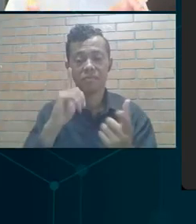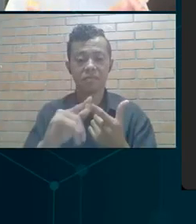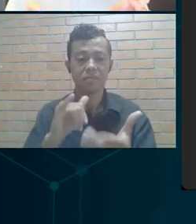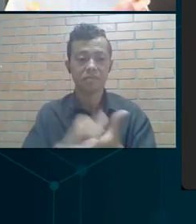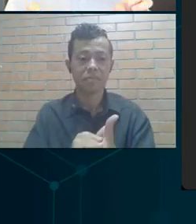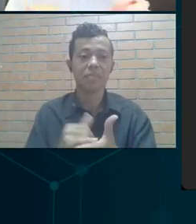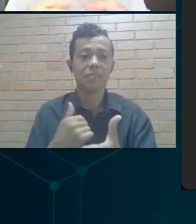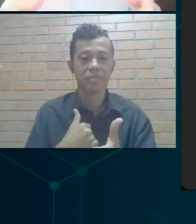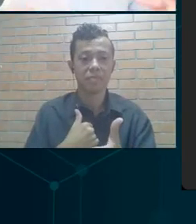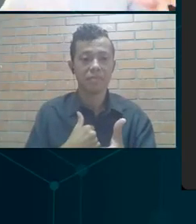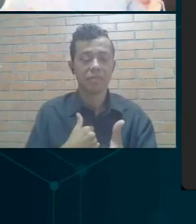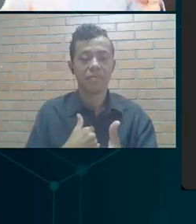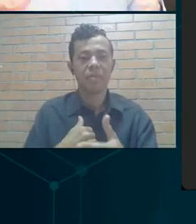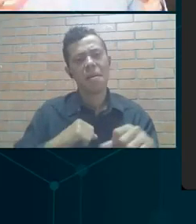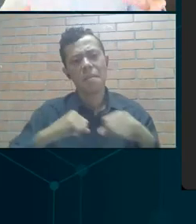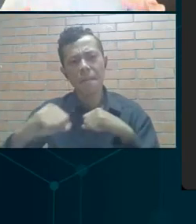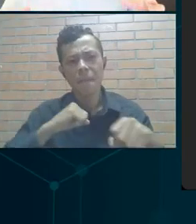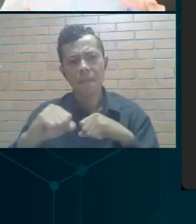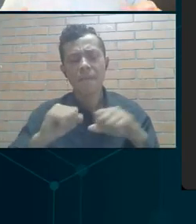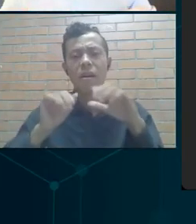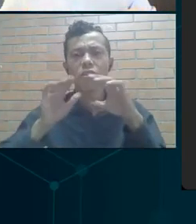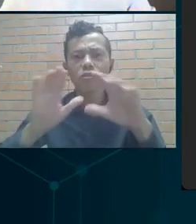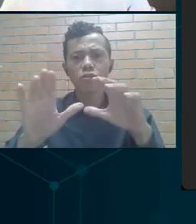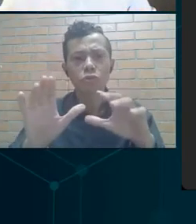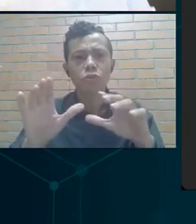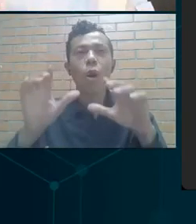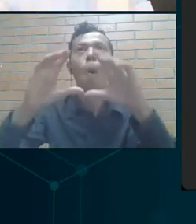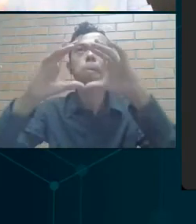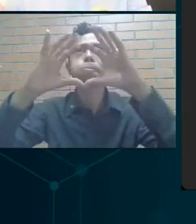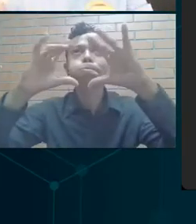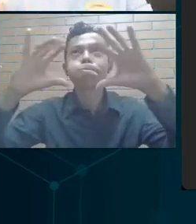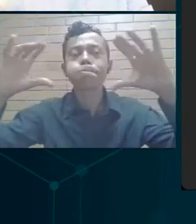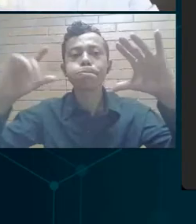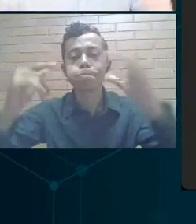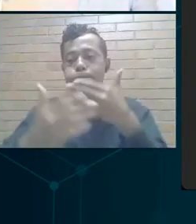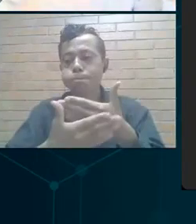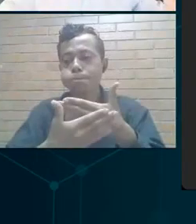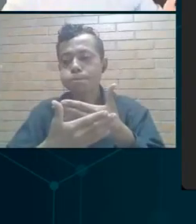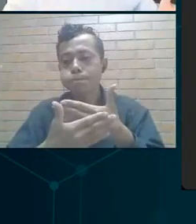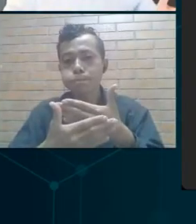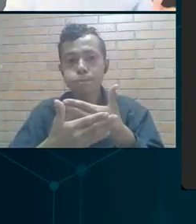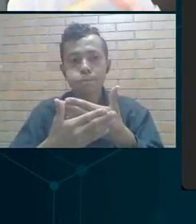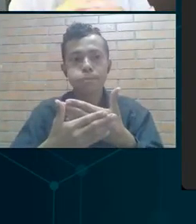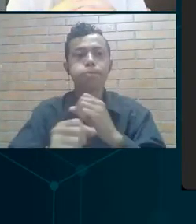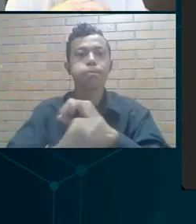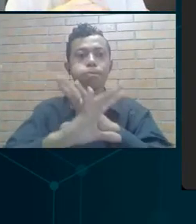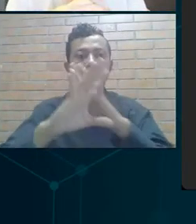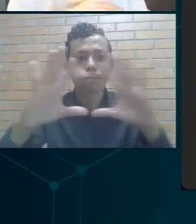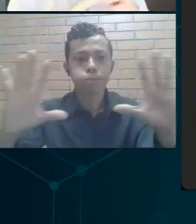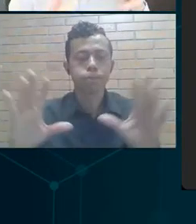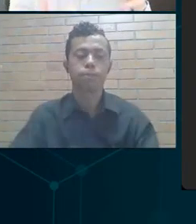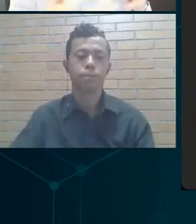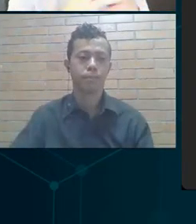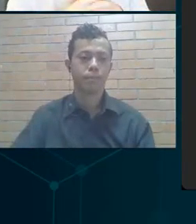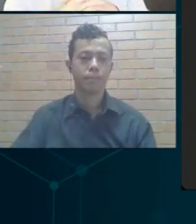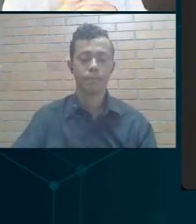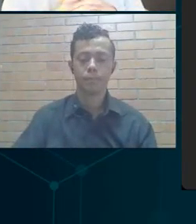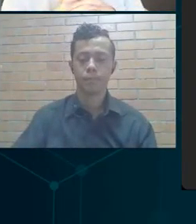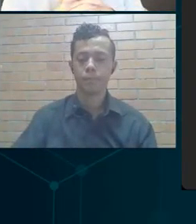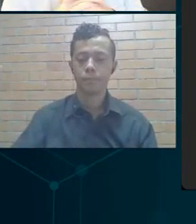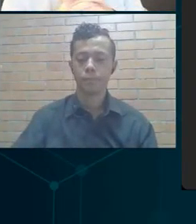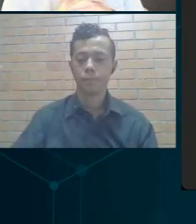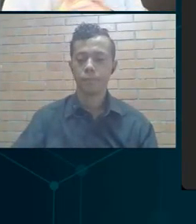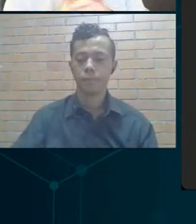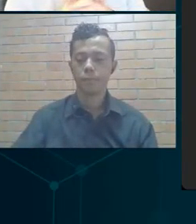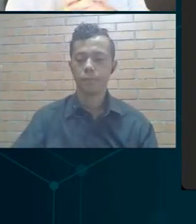cloud model is so much more than cycles. We tend to think of it, okay, it's servers and places to store things in. John, I wonder if you want